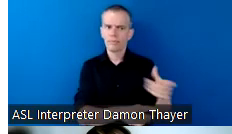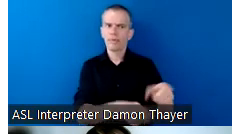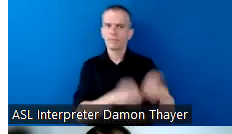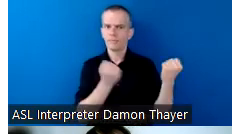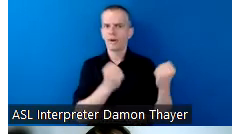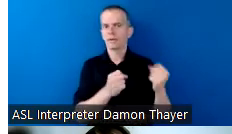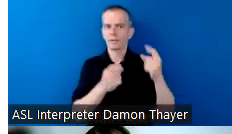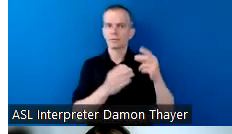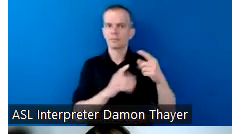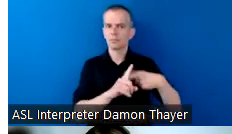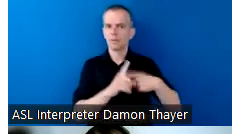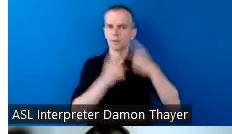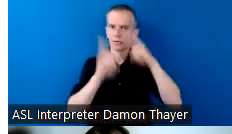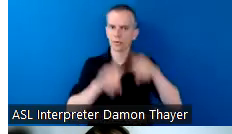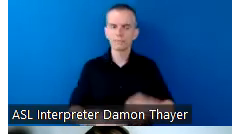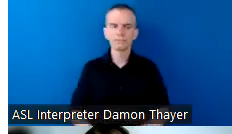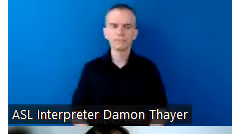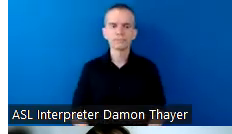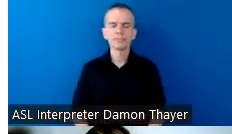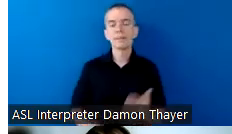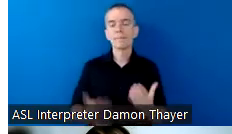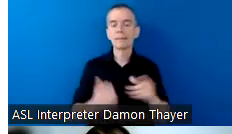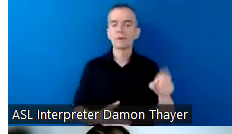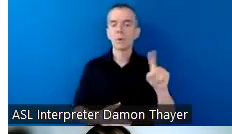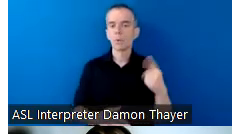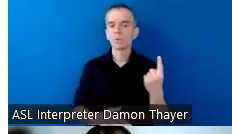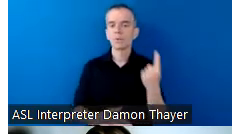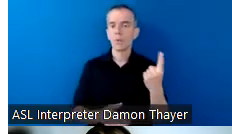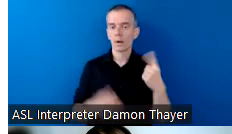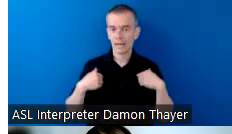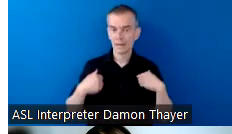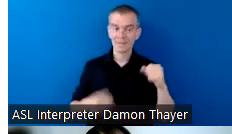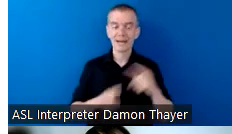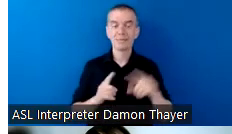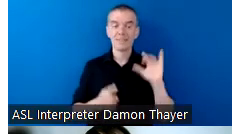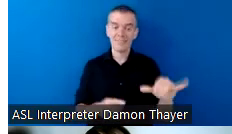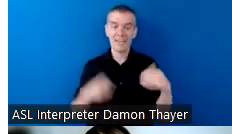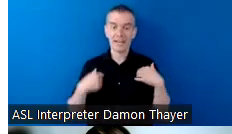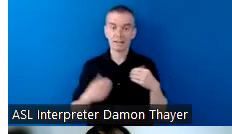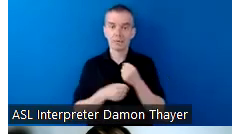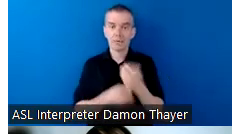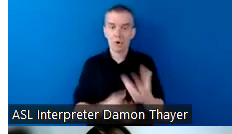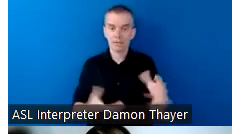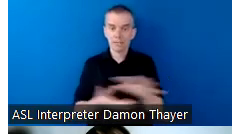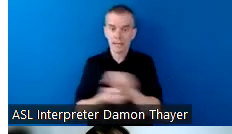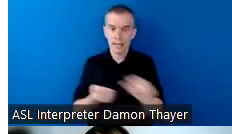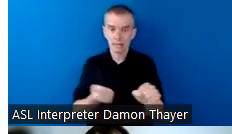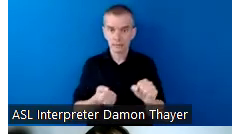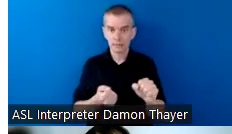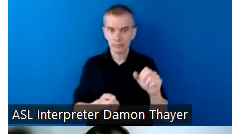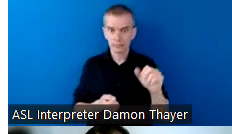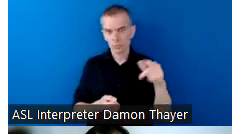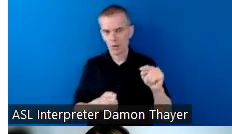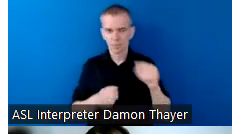if the tenant only has 1 animal, but that 1 animal is causing damage? Just know that